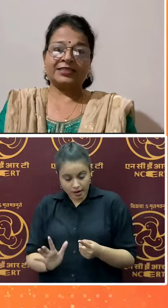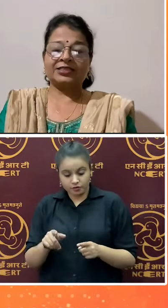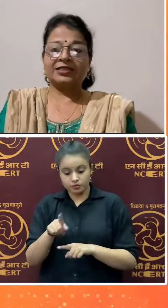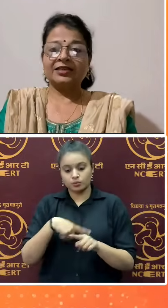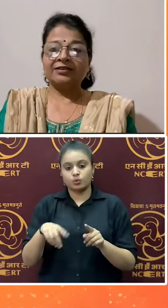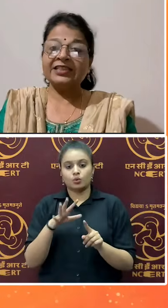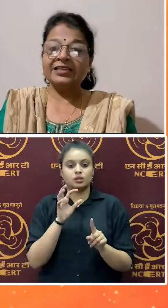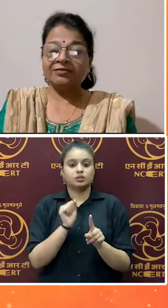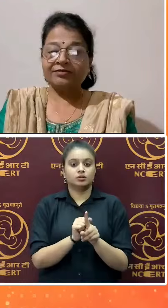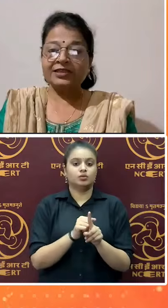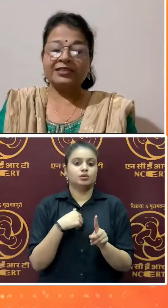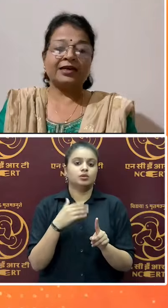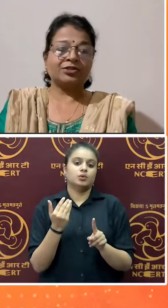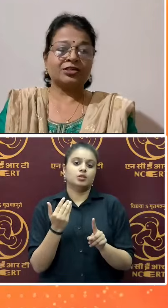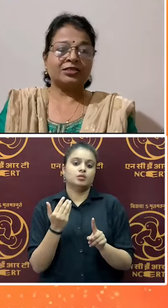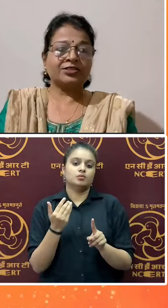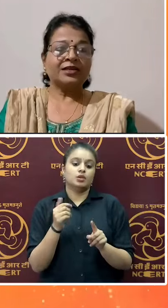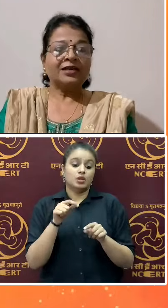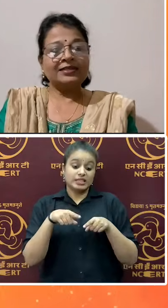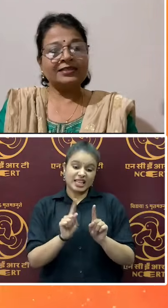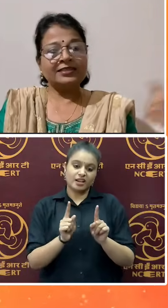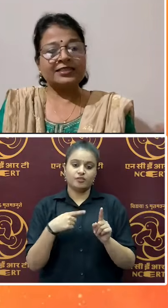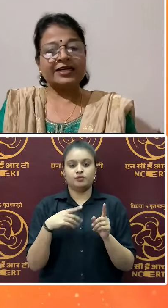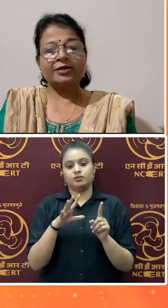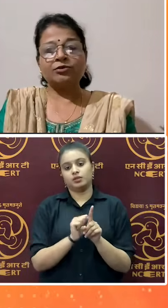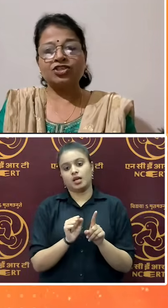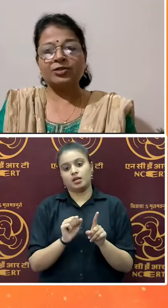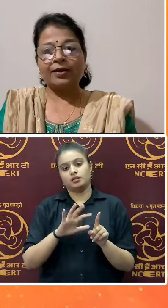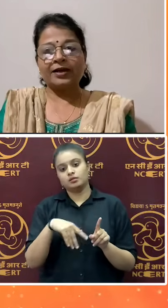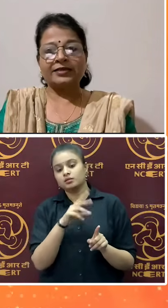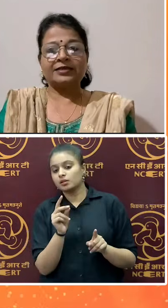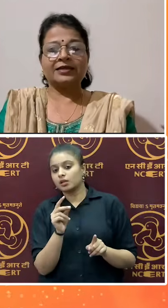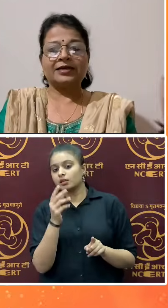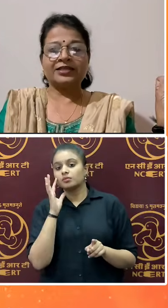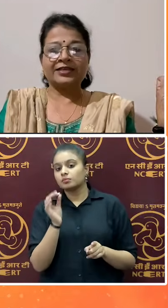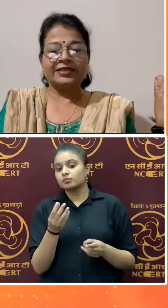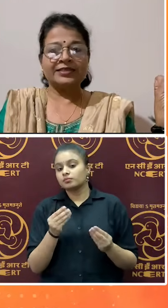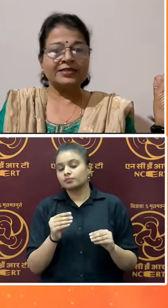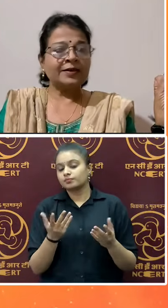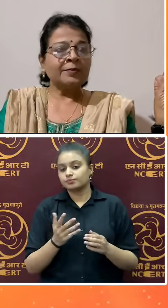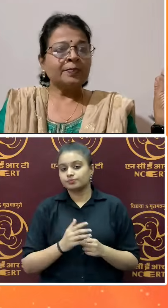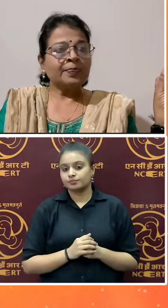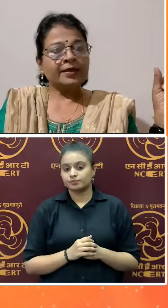notice it within themselves. And then the second most important